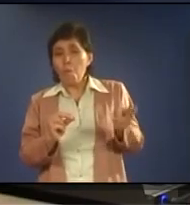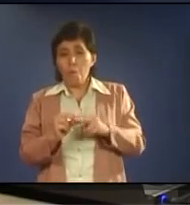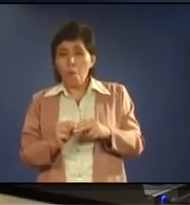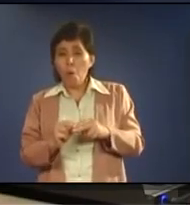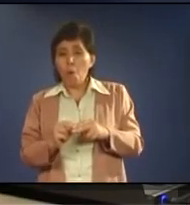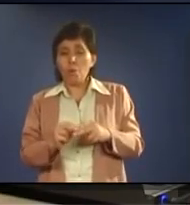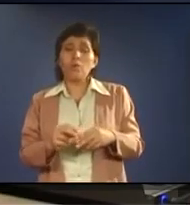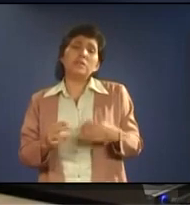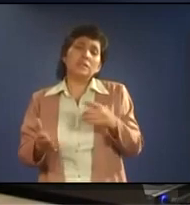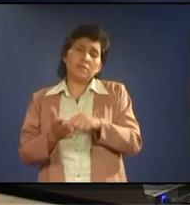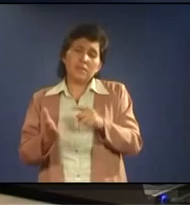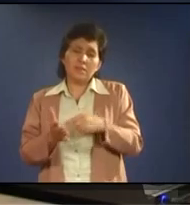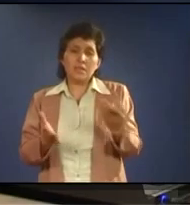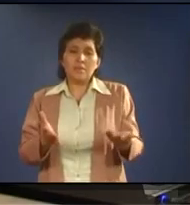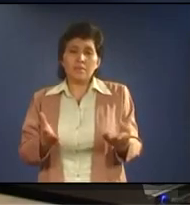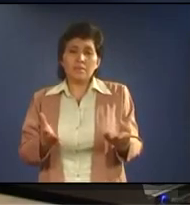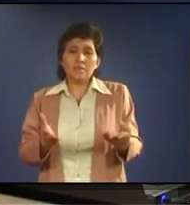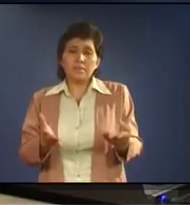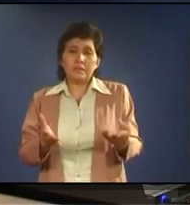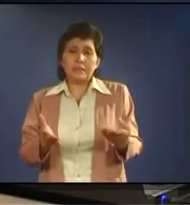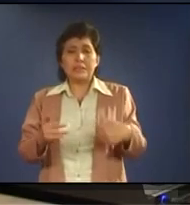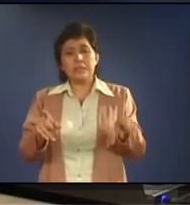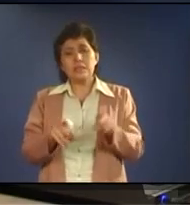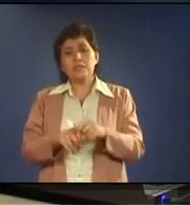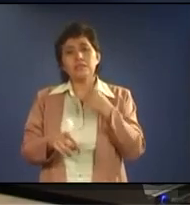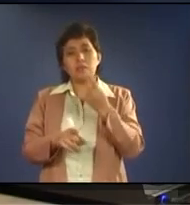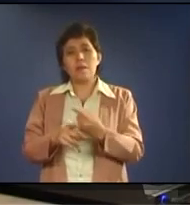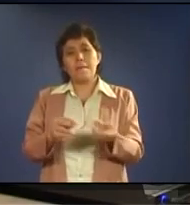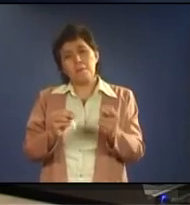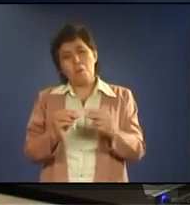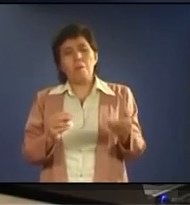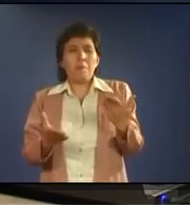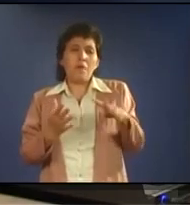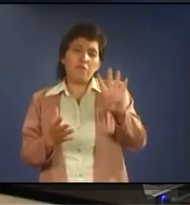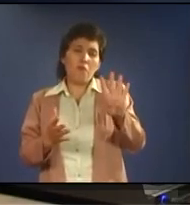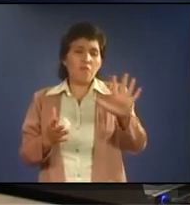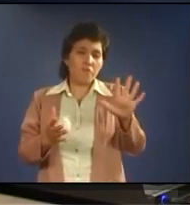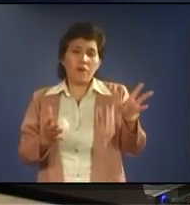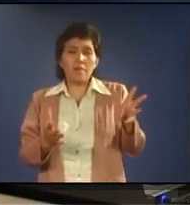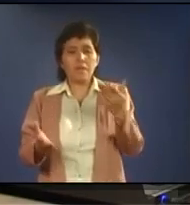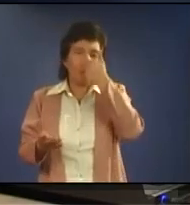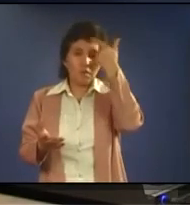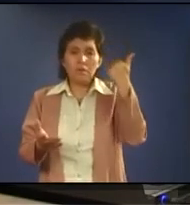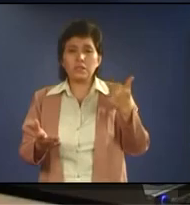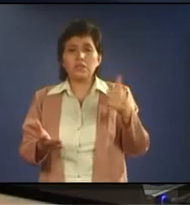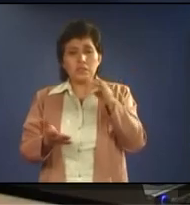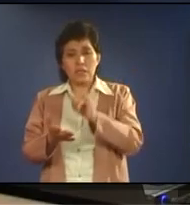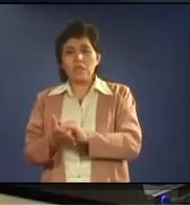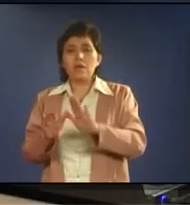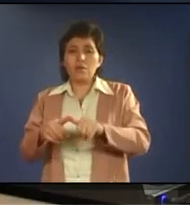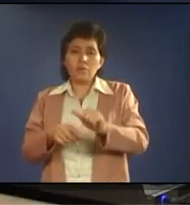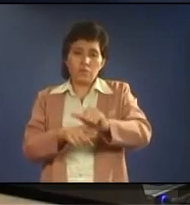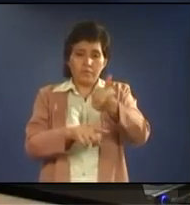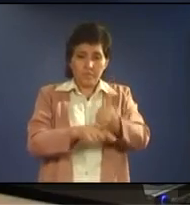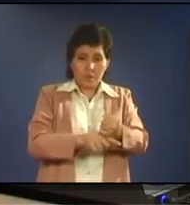it's two or more. Sometimes I would like to say more in terms of 5 or more, because that's when you form a dynamic